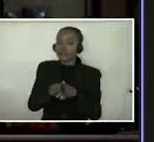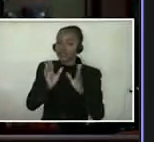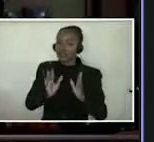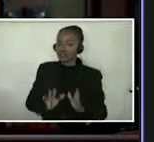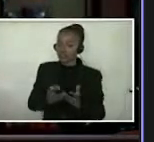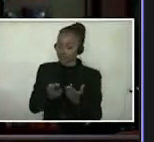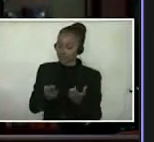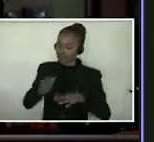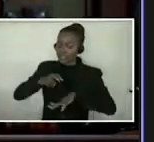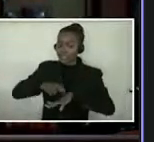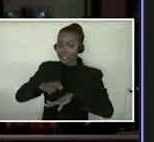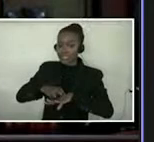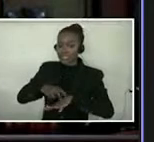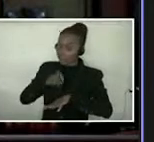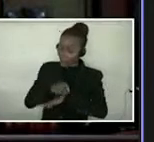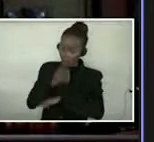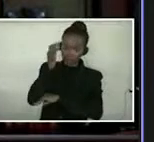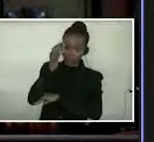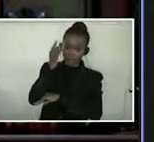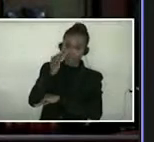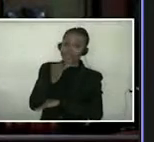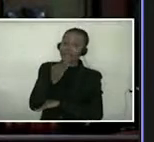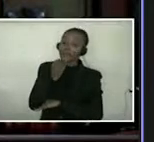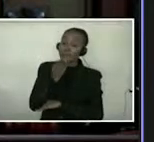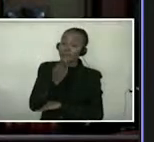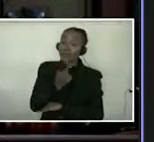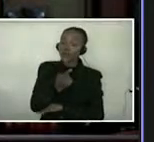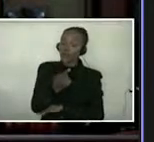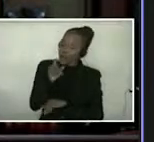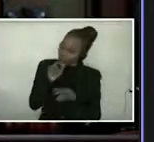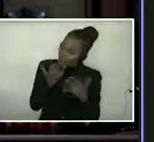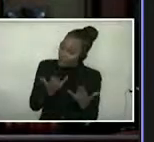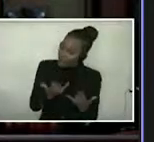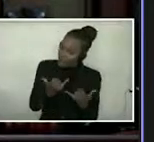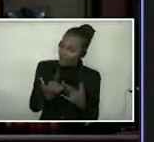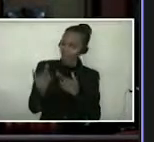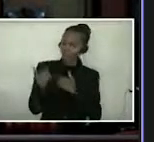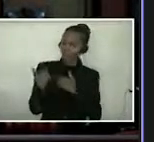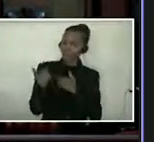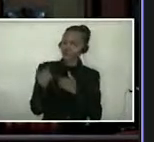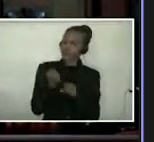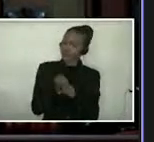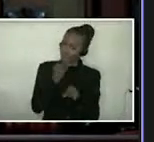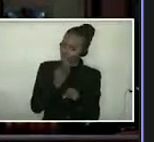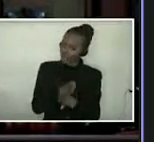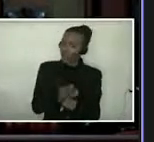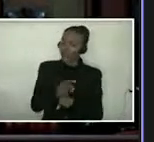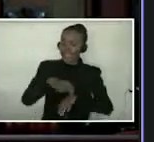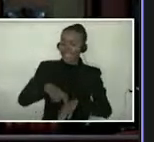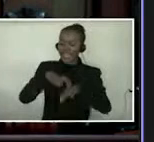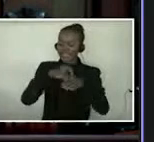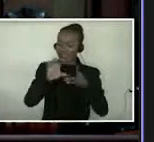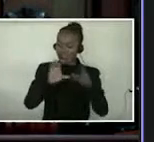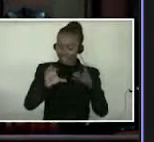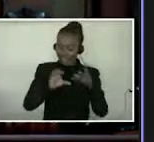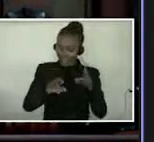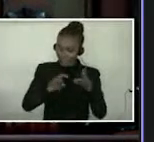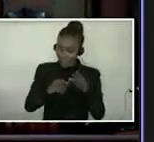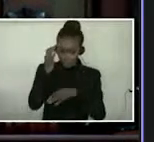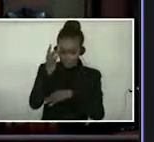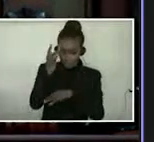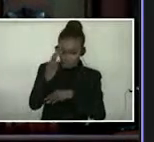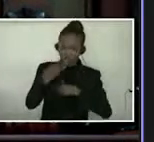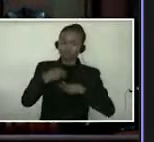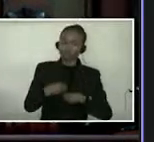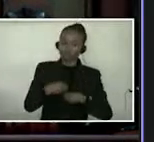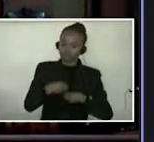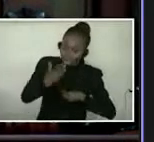responsibility of the corporate level to always consider the current needs with regular monitoring and evaluation i'm saying this checklist because